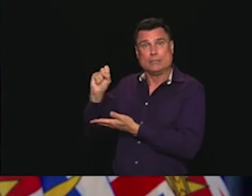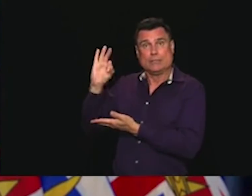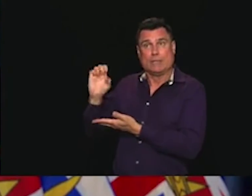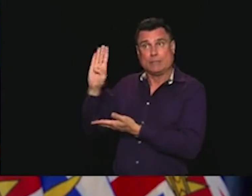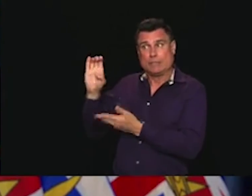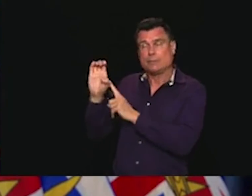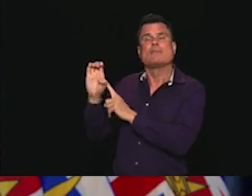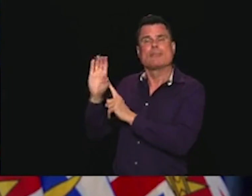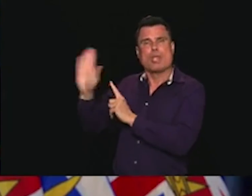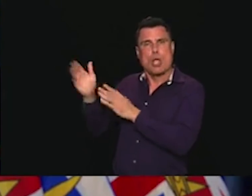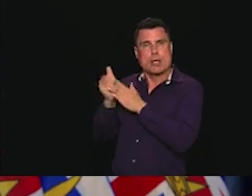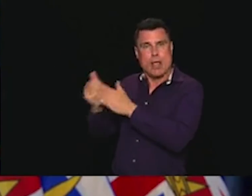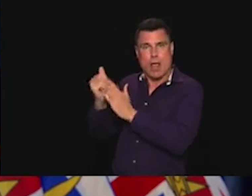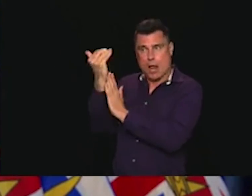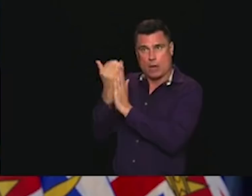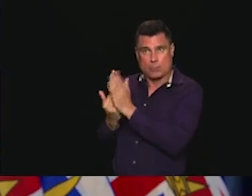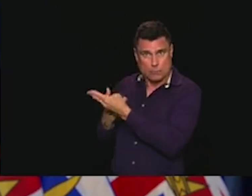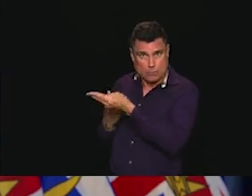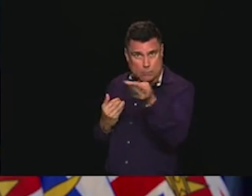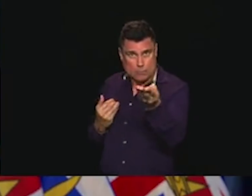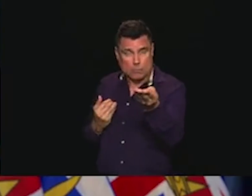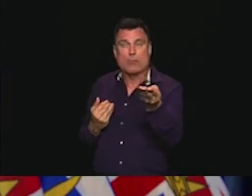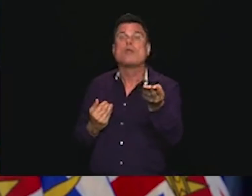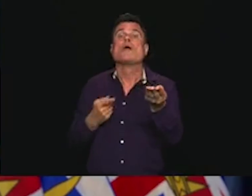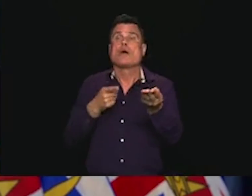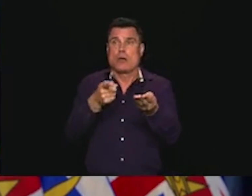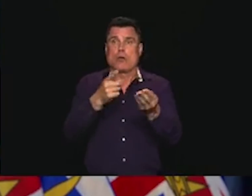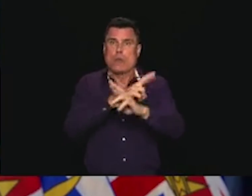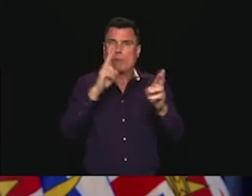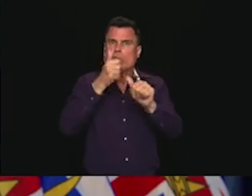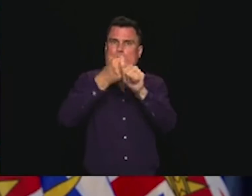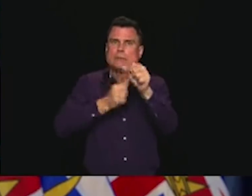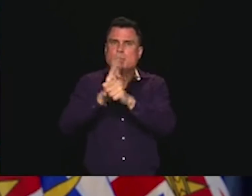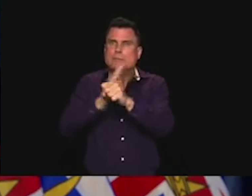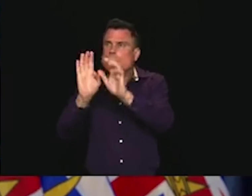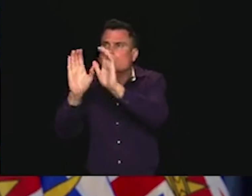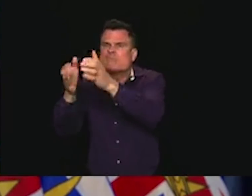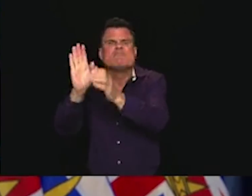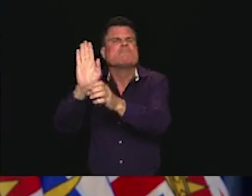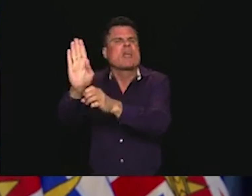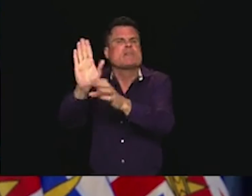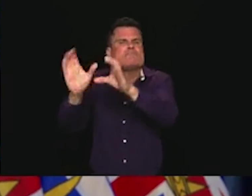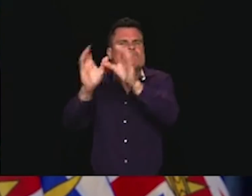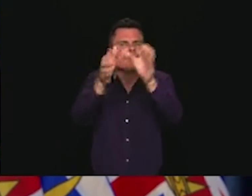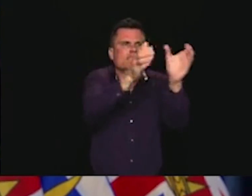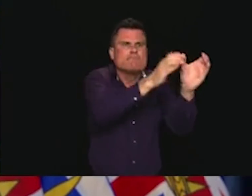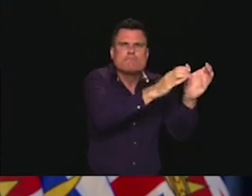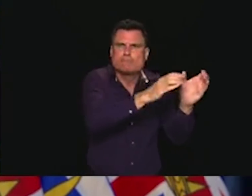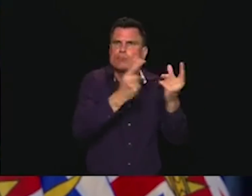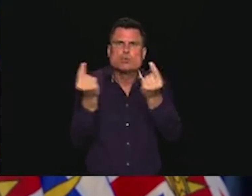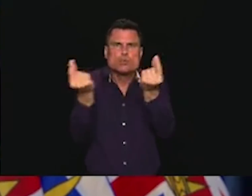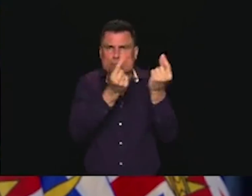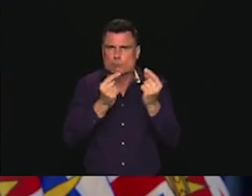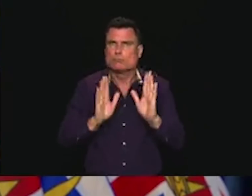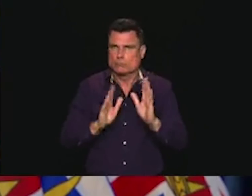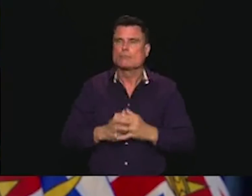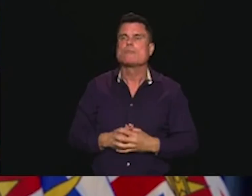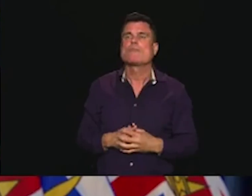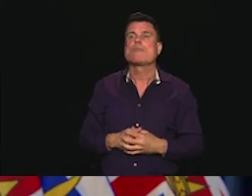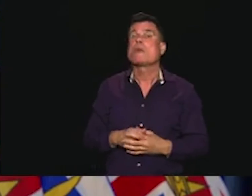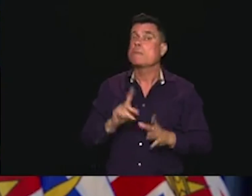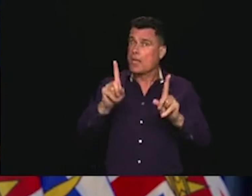remind businesses that they need to follow the guidelines provided by WorkSafe BC in concert with public health, and that we need to